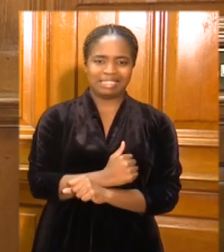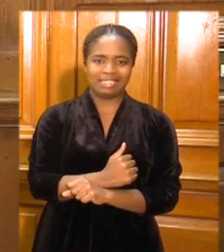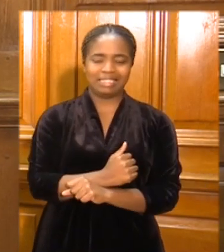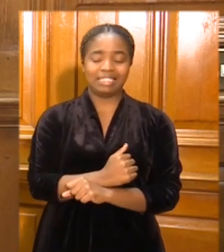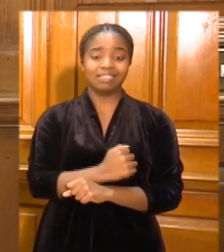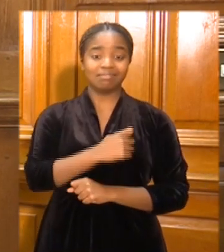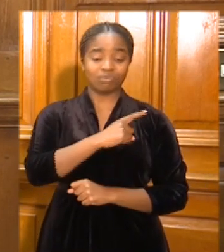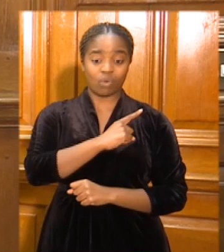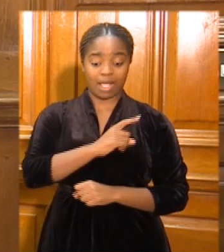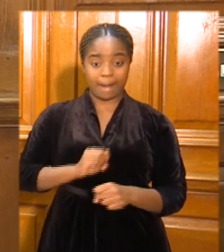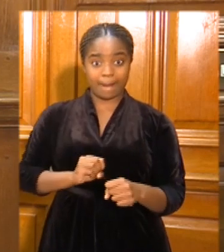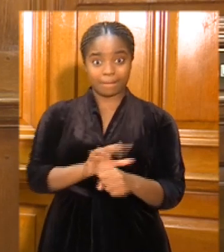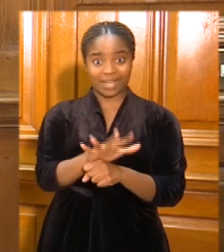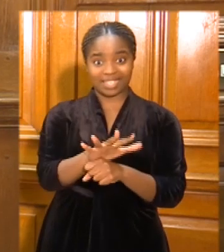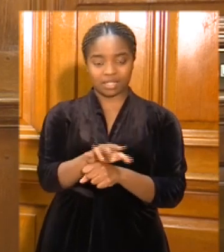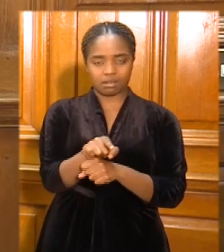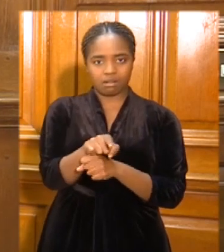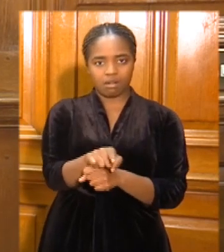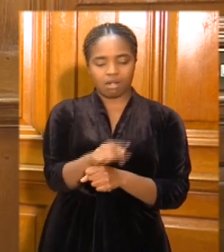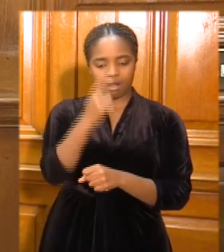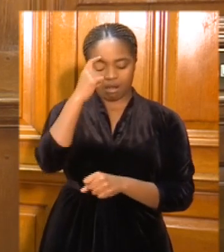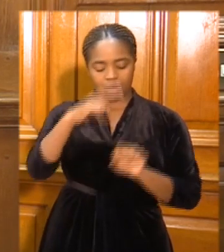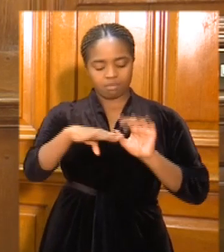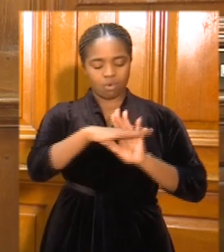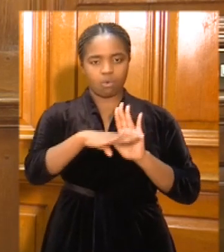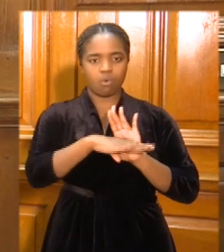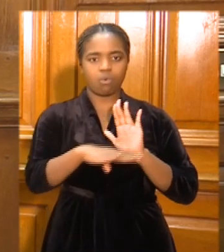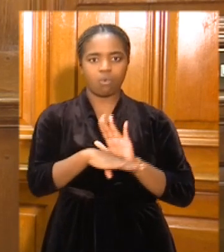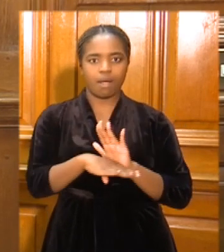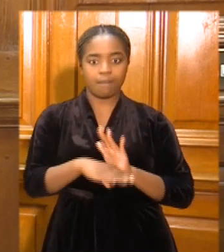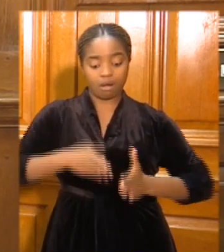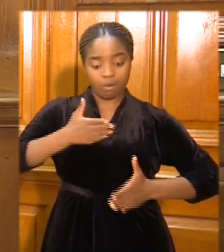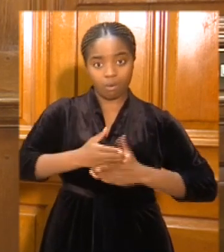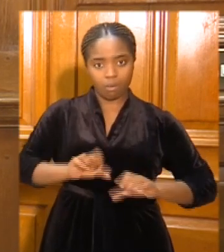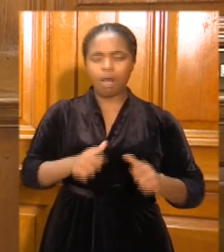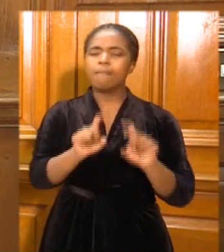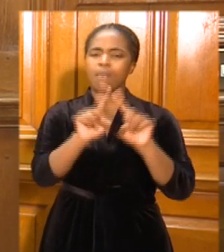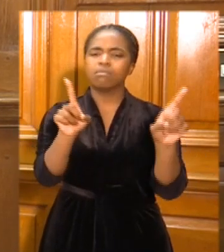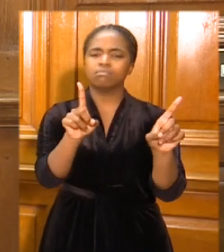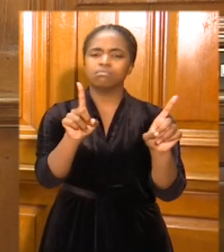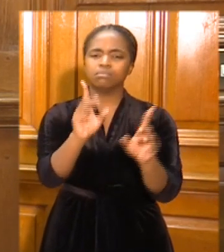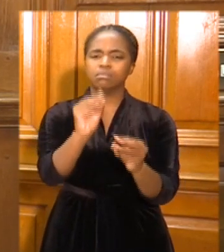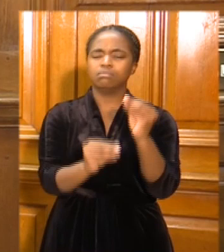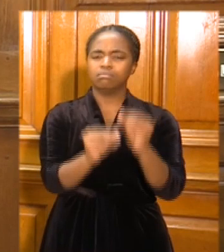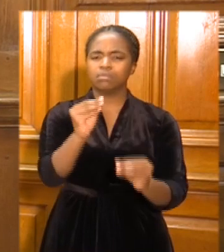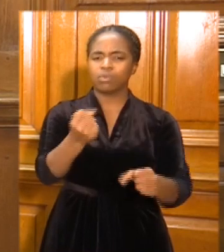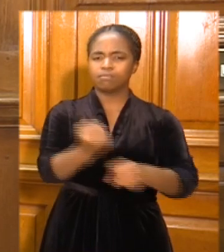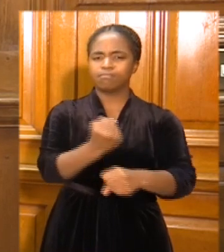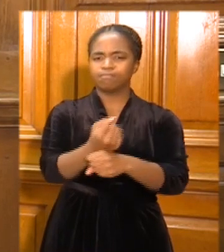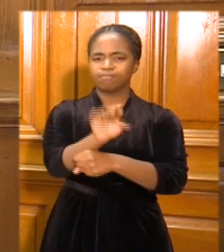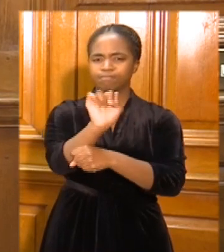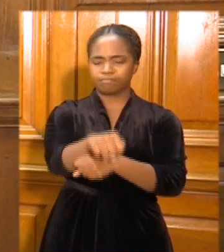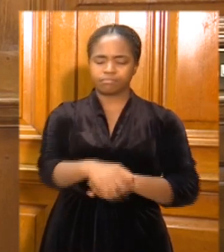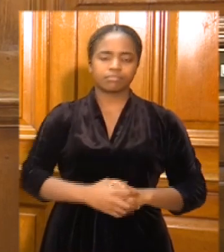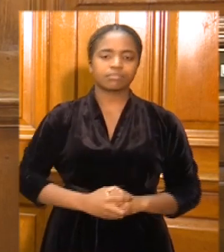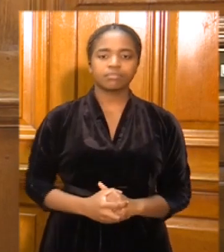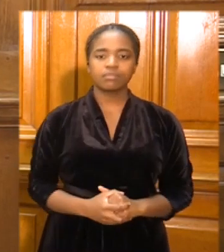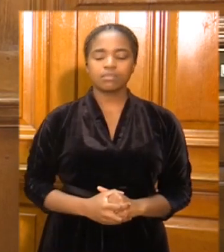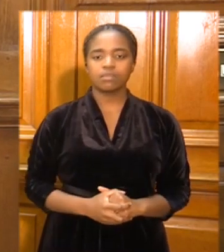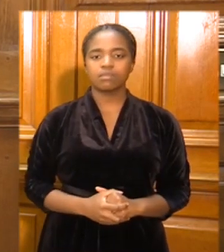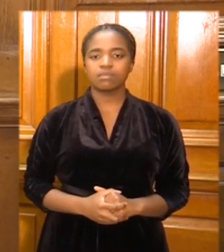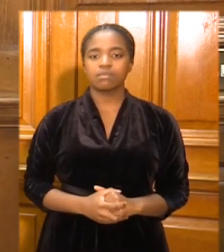impact on the effectiveness of our programs. But we are attending to this. The scale and the speed